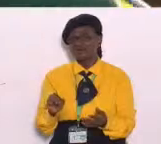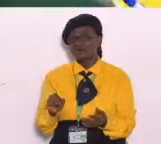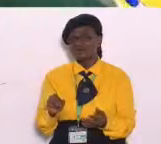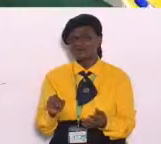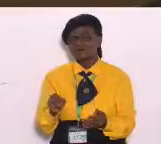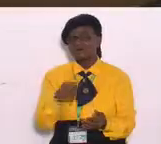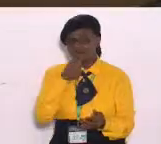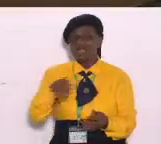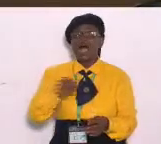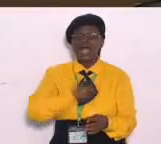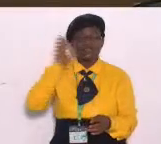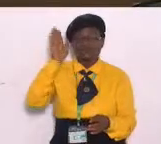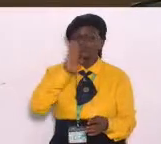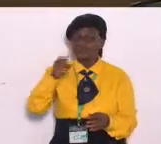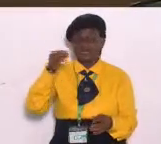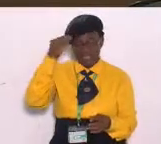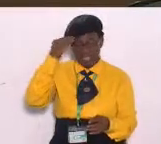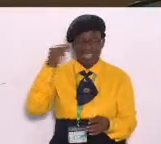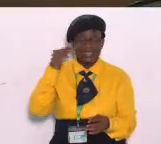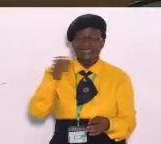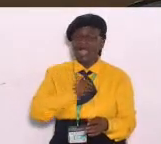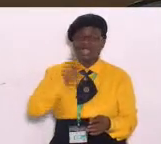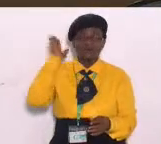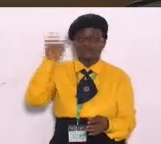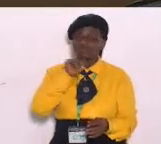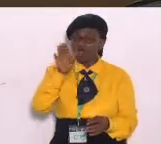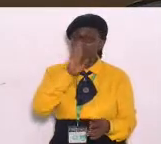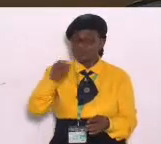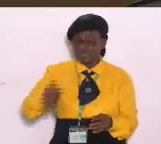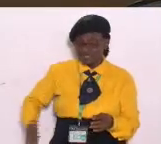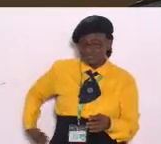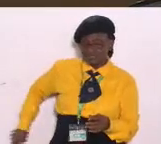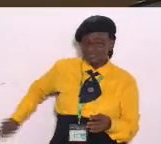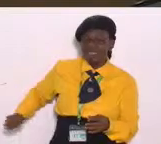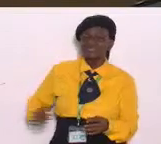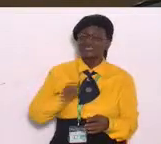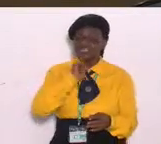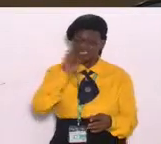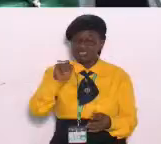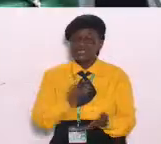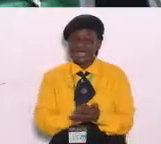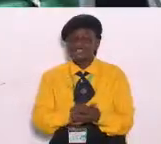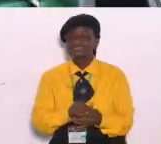I shall be head, I shall not be tail. Is that in Philippians?